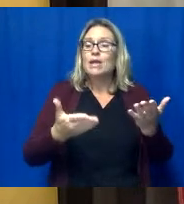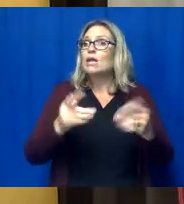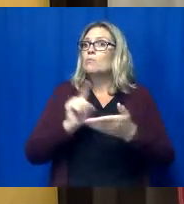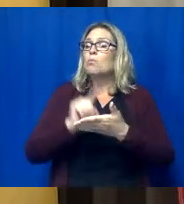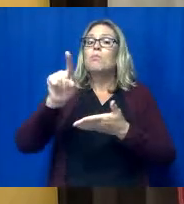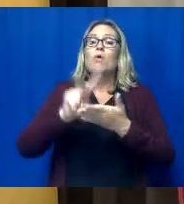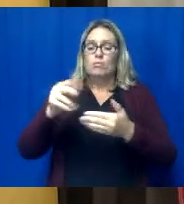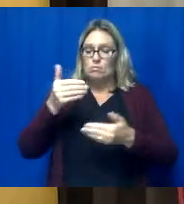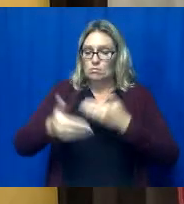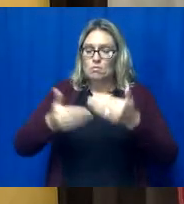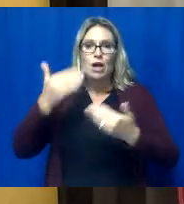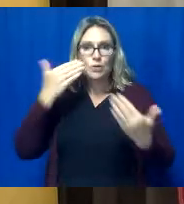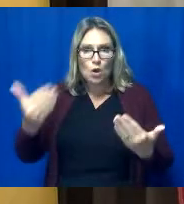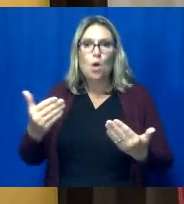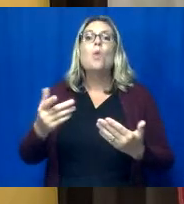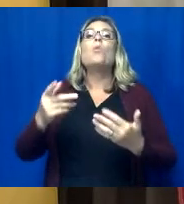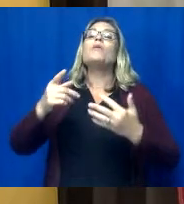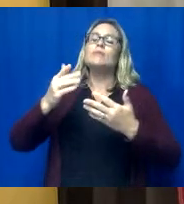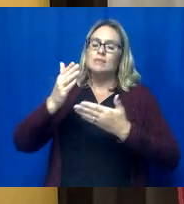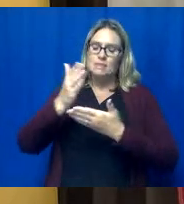we will start to pull back services.